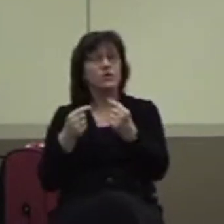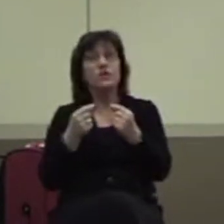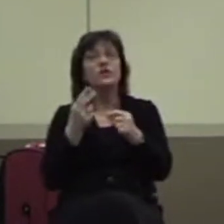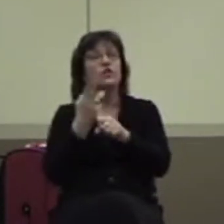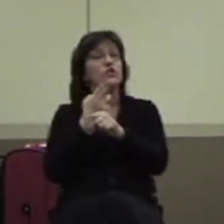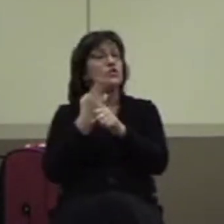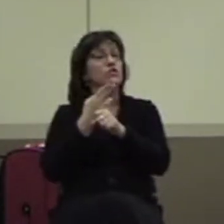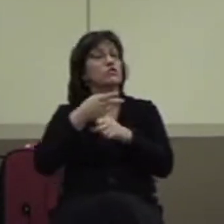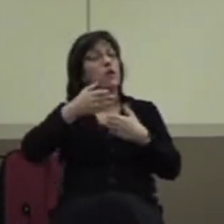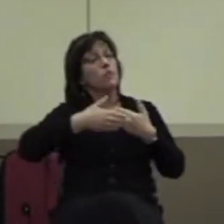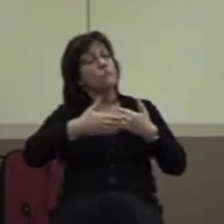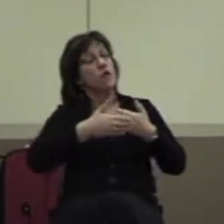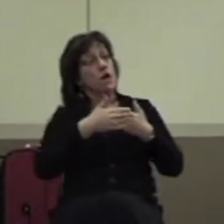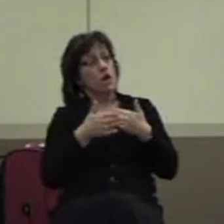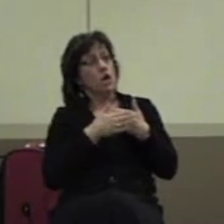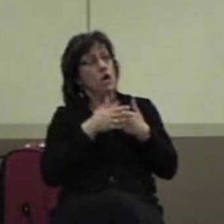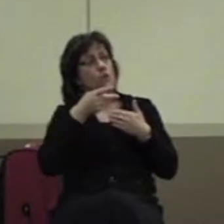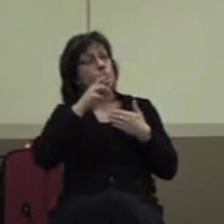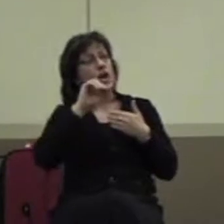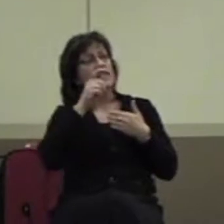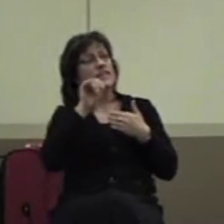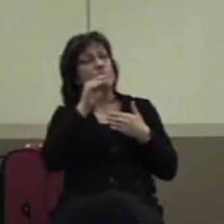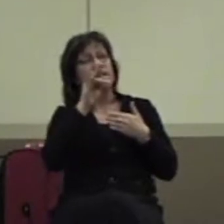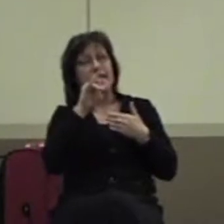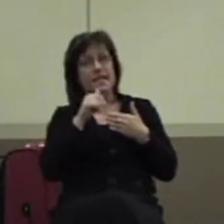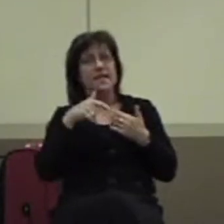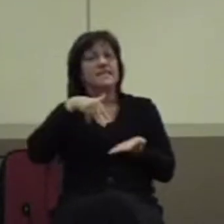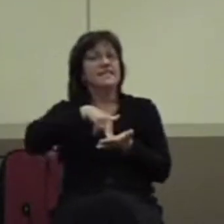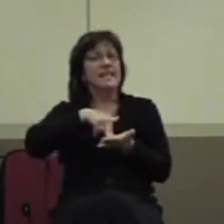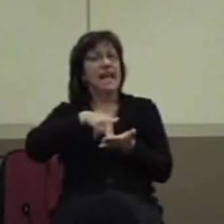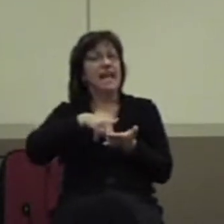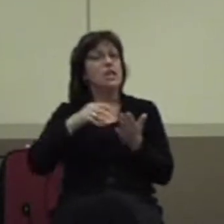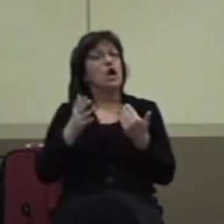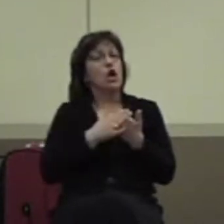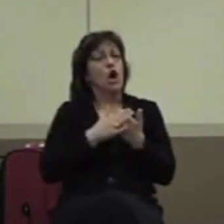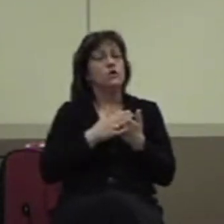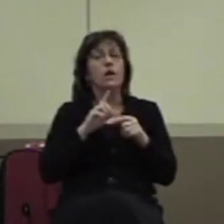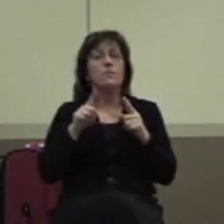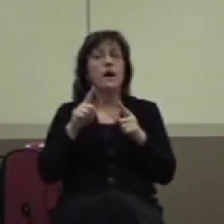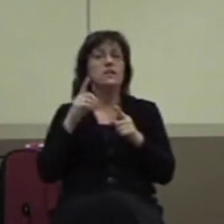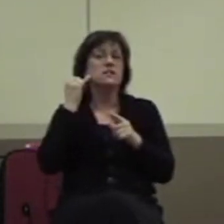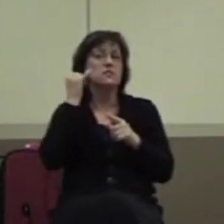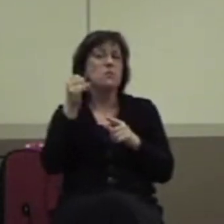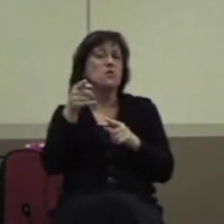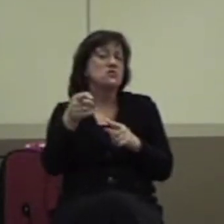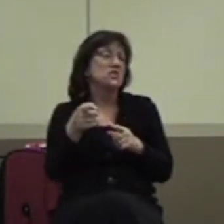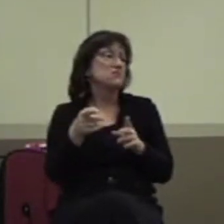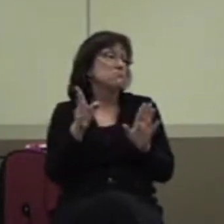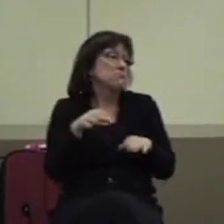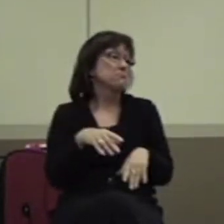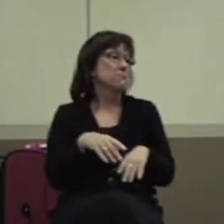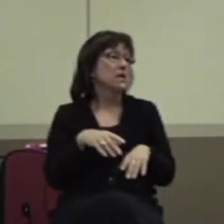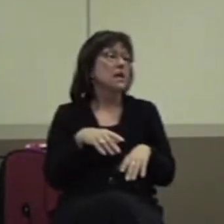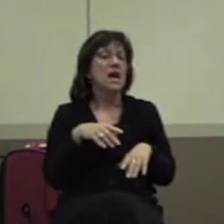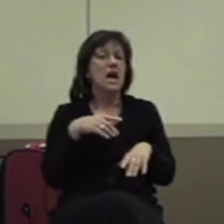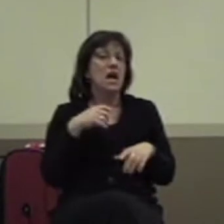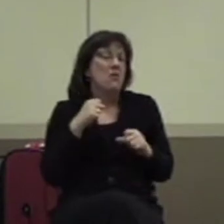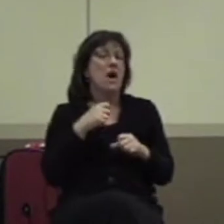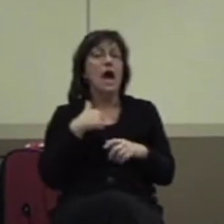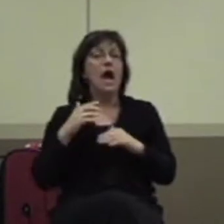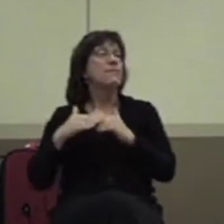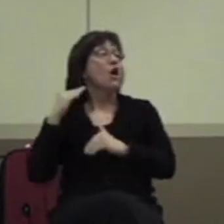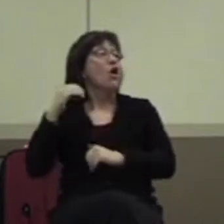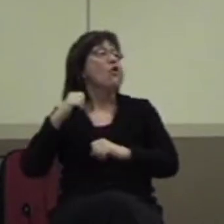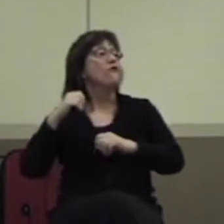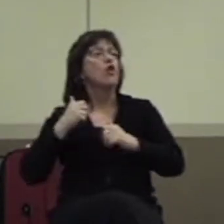going to be to use proximity and stand close to Terry. But let's say Terry's cold, and because I'm overweight,